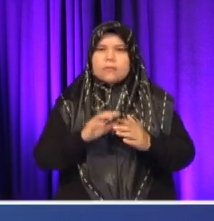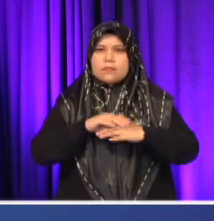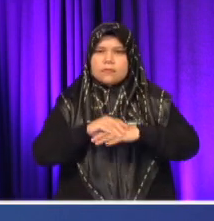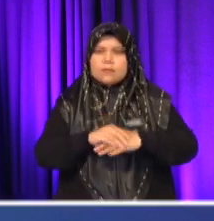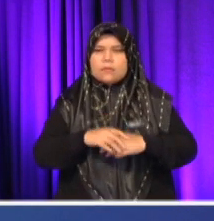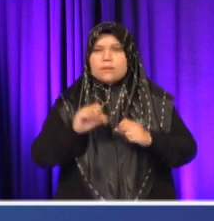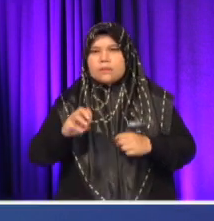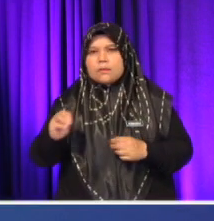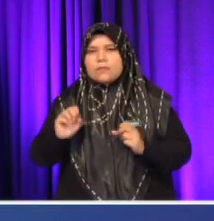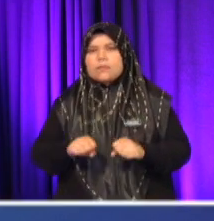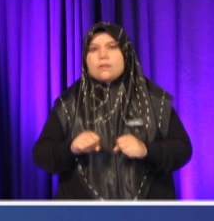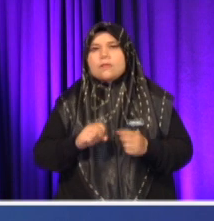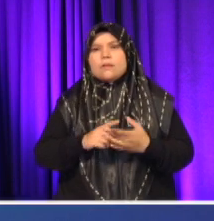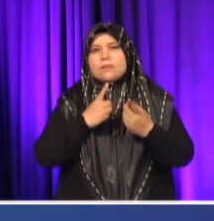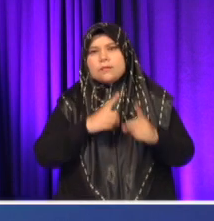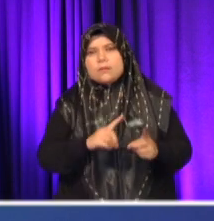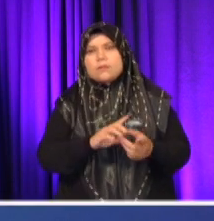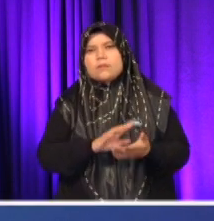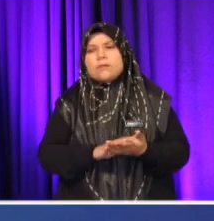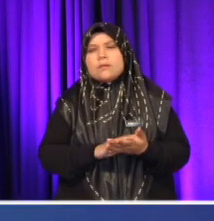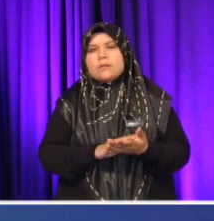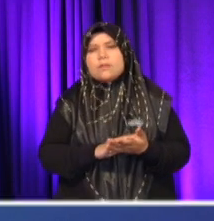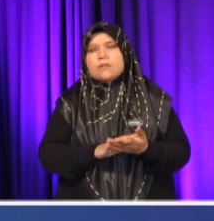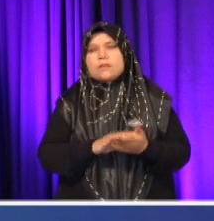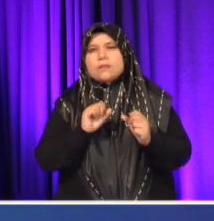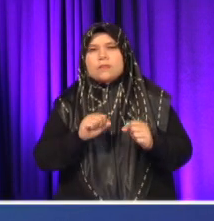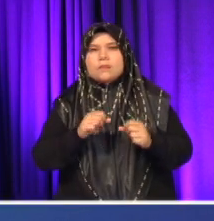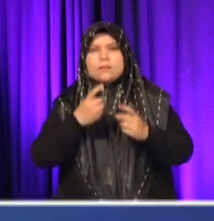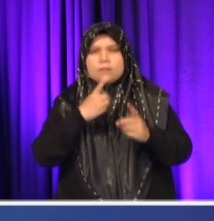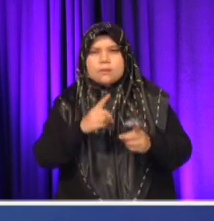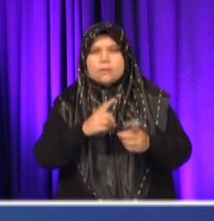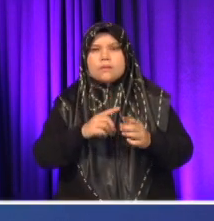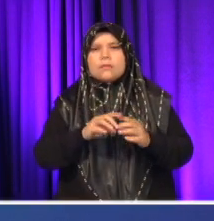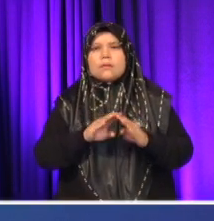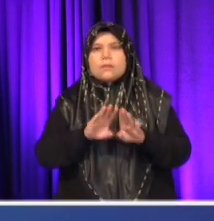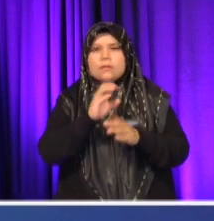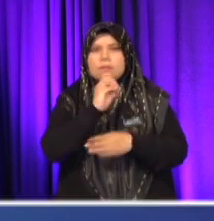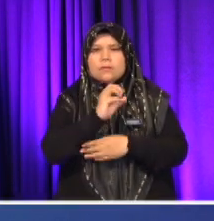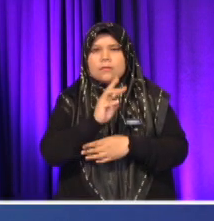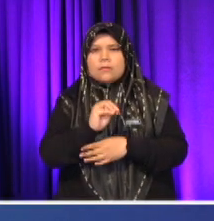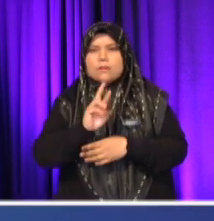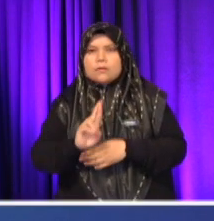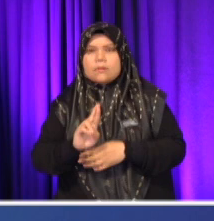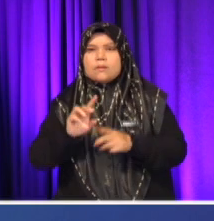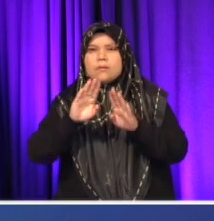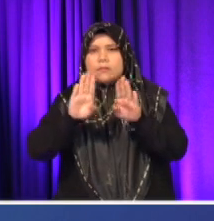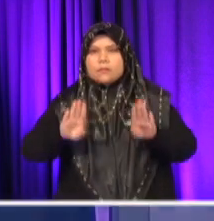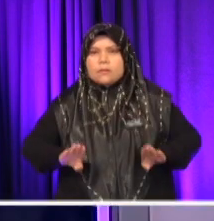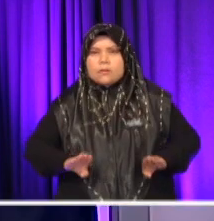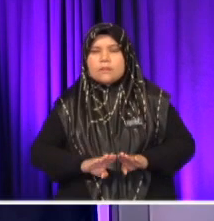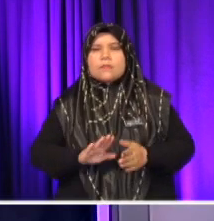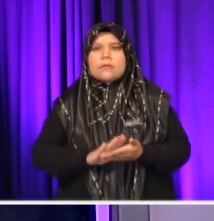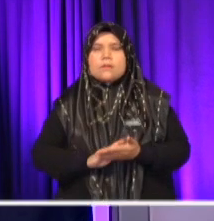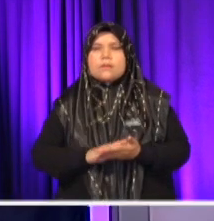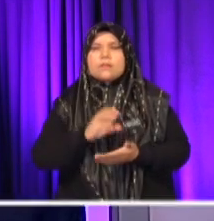will be answering their, writing their answers on the OMR form. OMR form? Yes. What is an